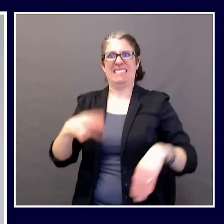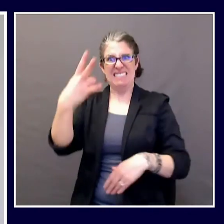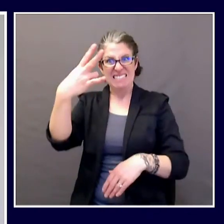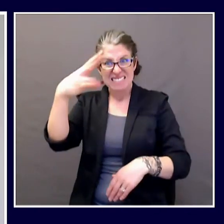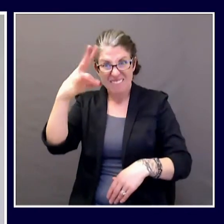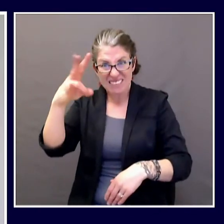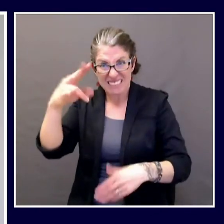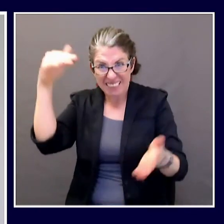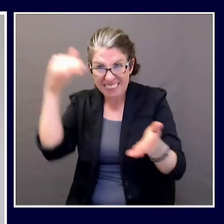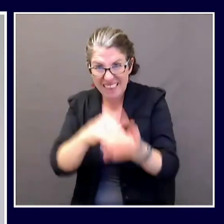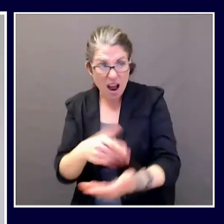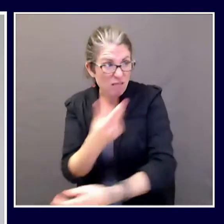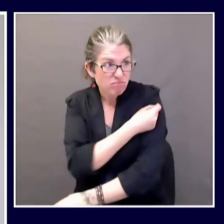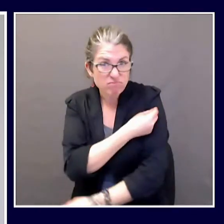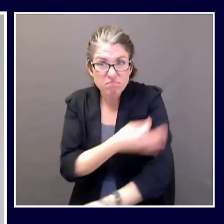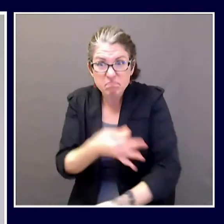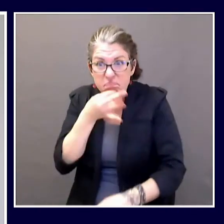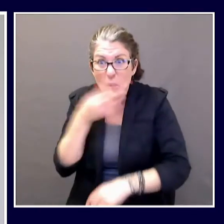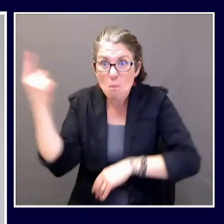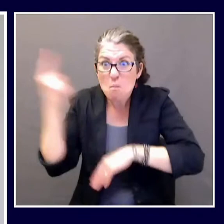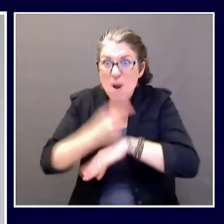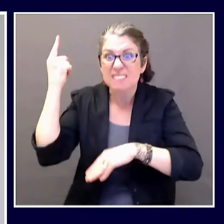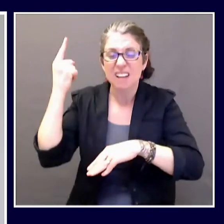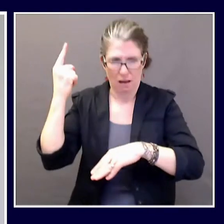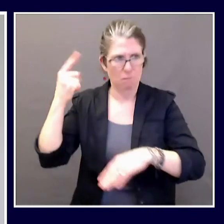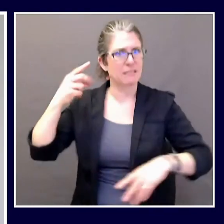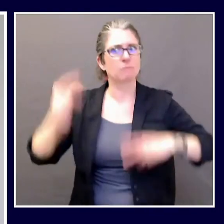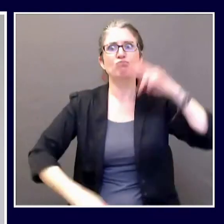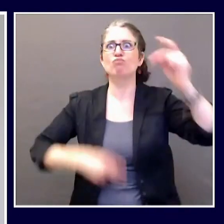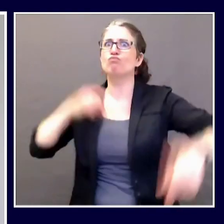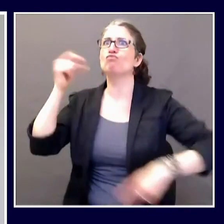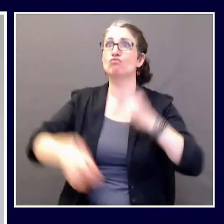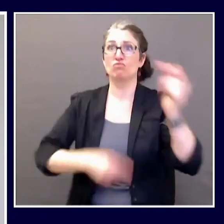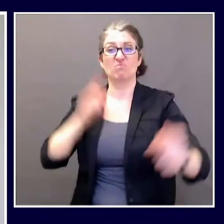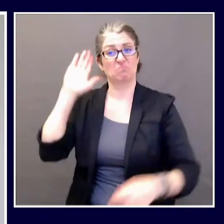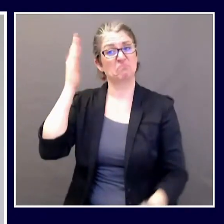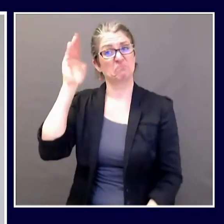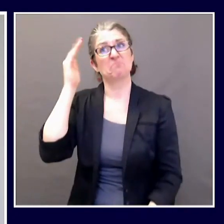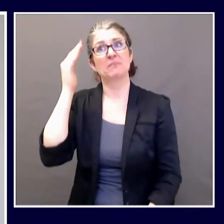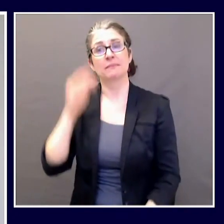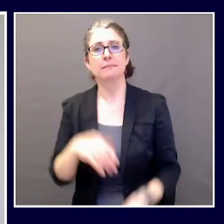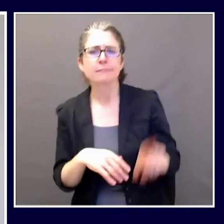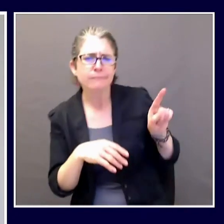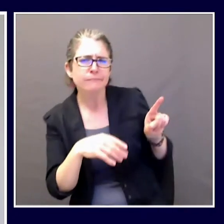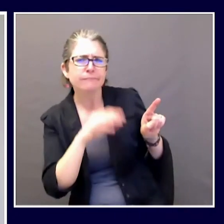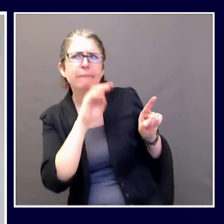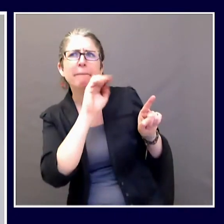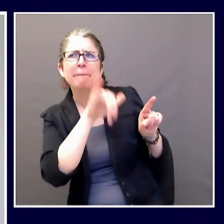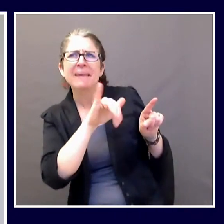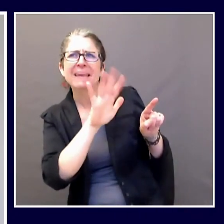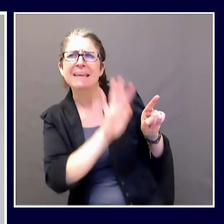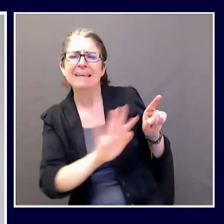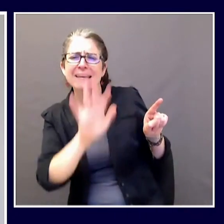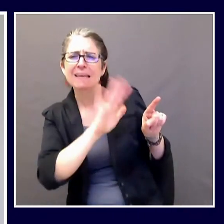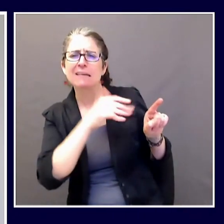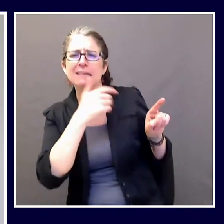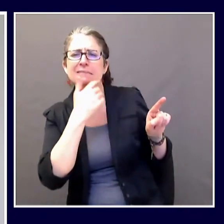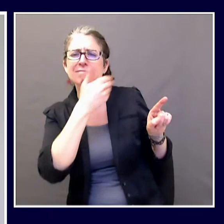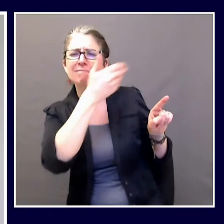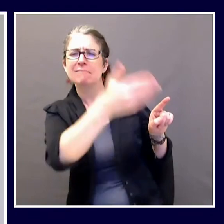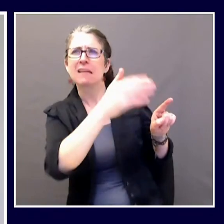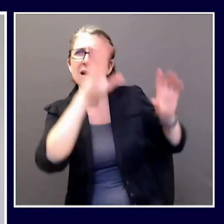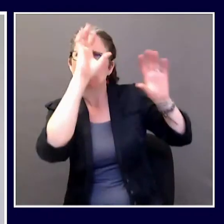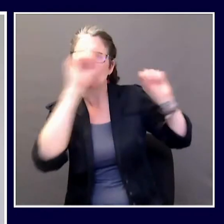So everyone by end of May, as was dictated by President Biden, is realistic in the state of